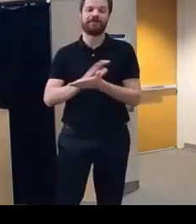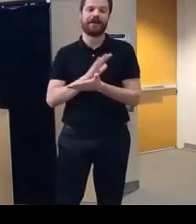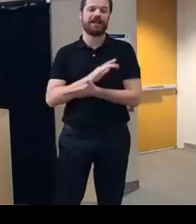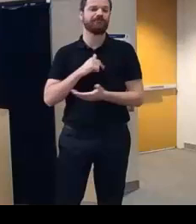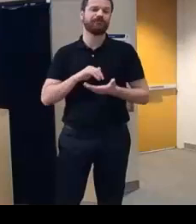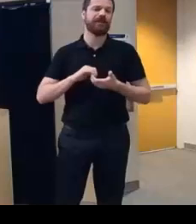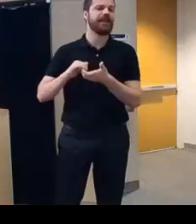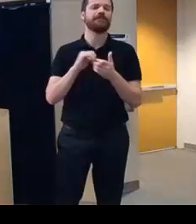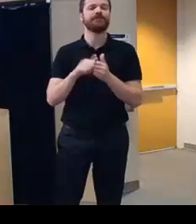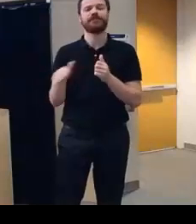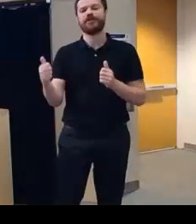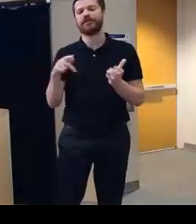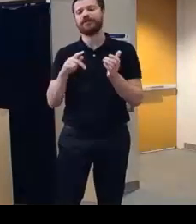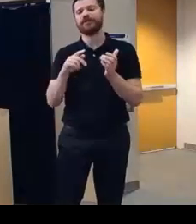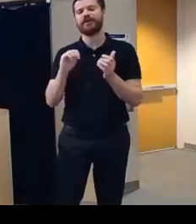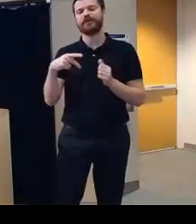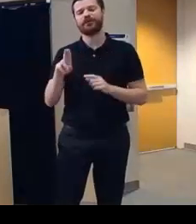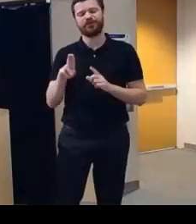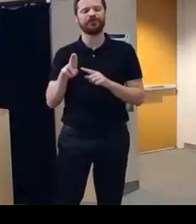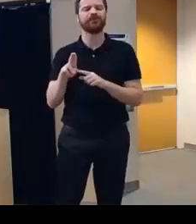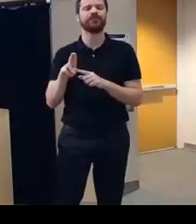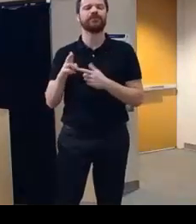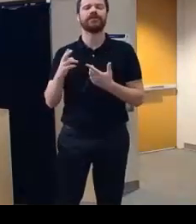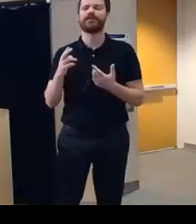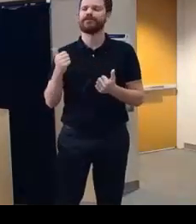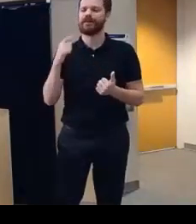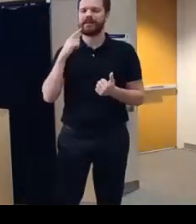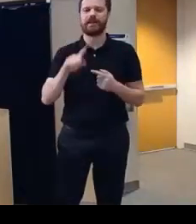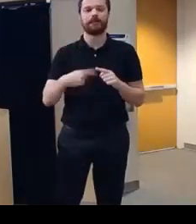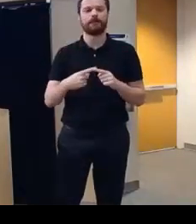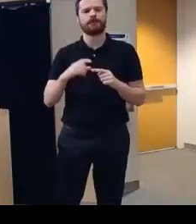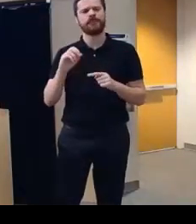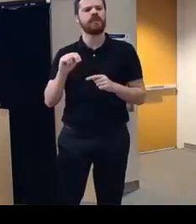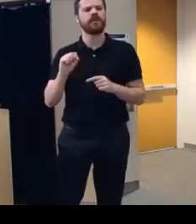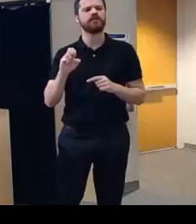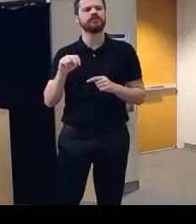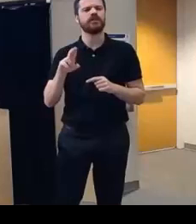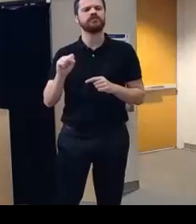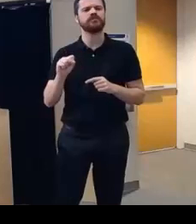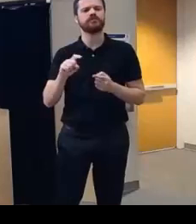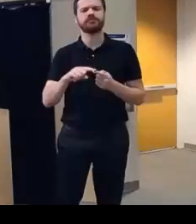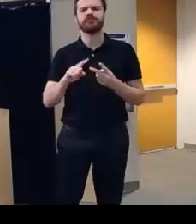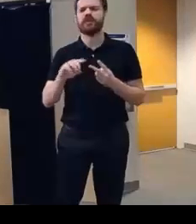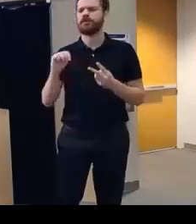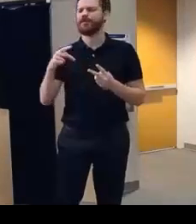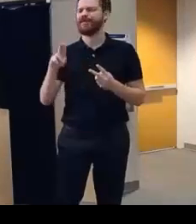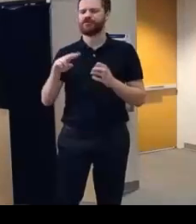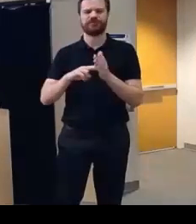just collaborating with my other med psych units, kind of trying to think about things like consensus and how do we decide what a med psych unit actually